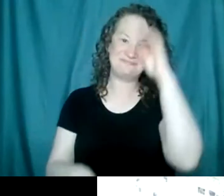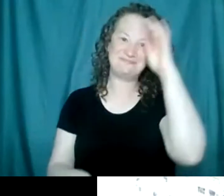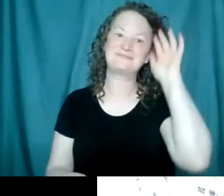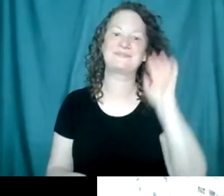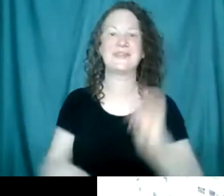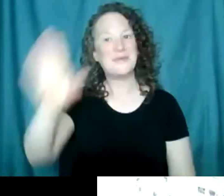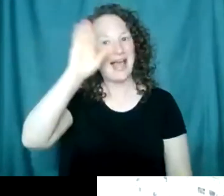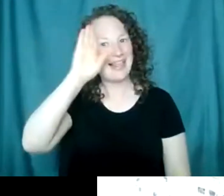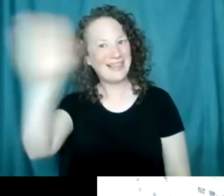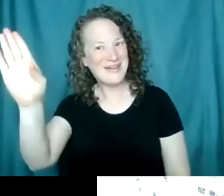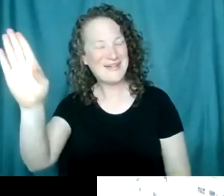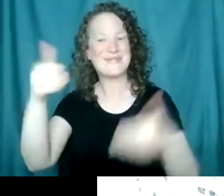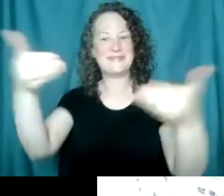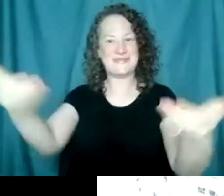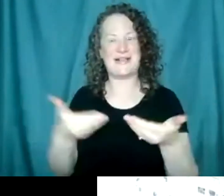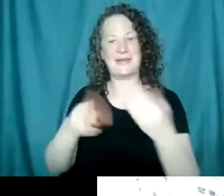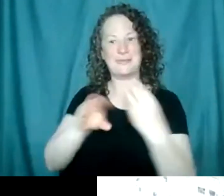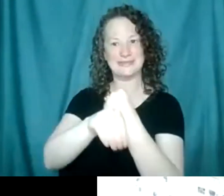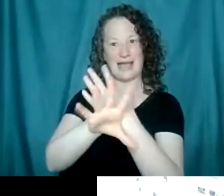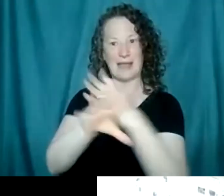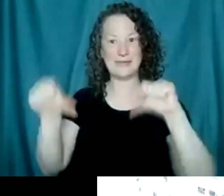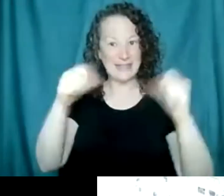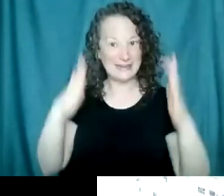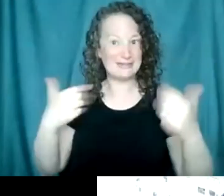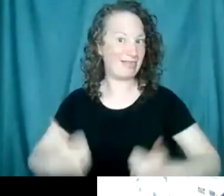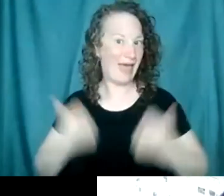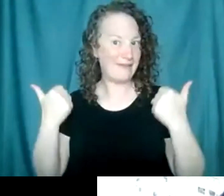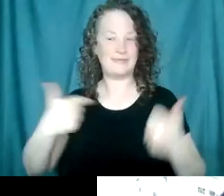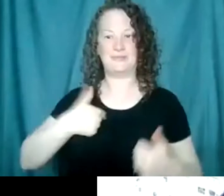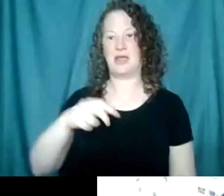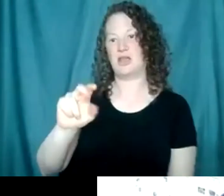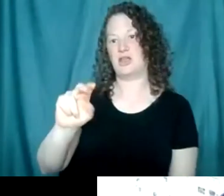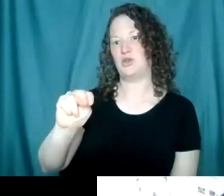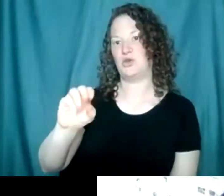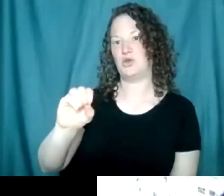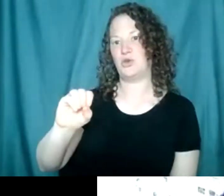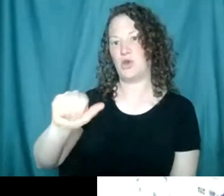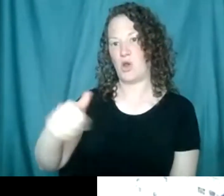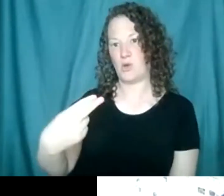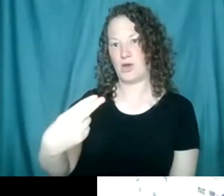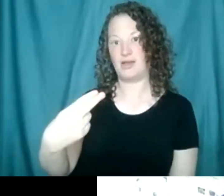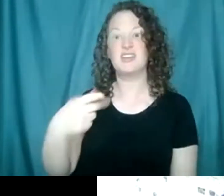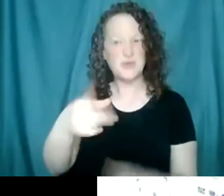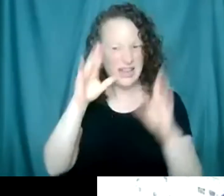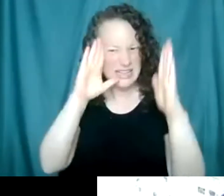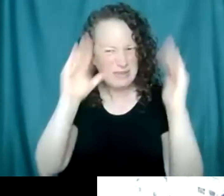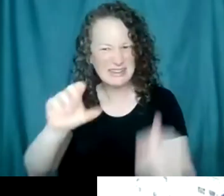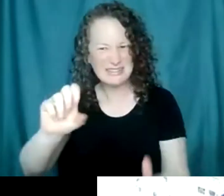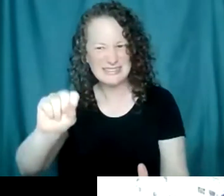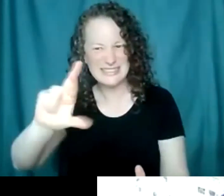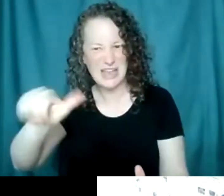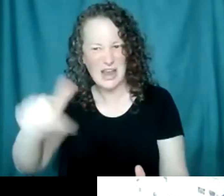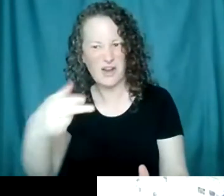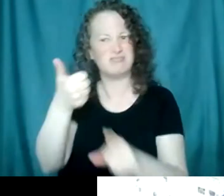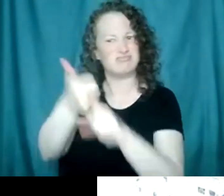So hello, everyone, and welcome to Skype a Scientist Live. My name is Noah Giberson, and if you were expecting Sarah McAnulty, who's the director